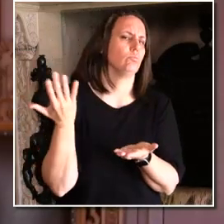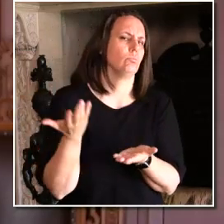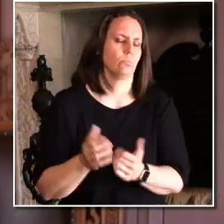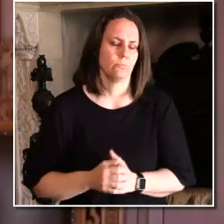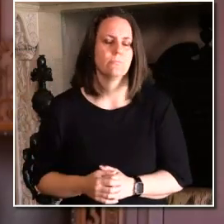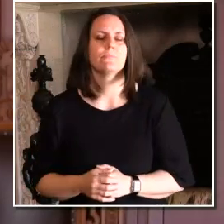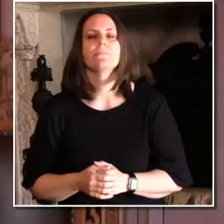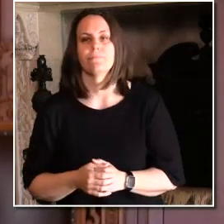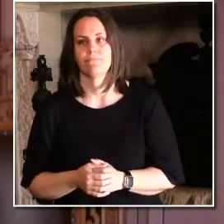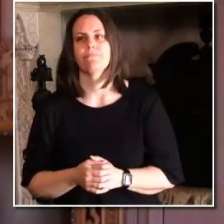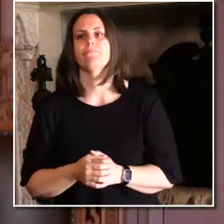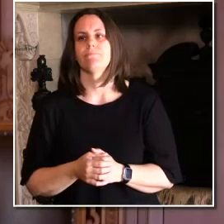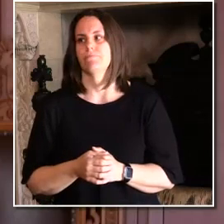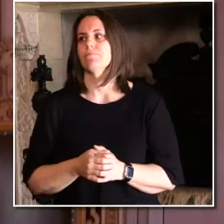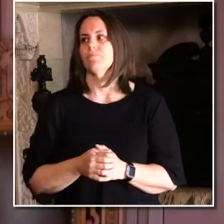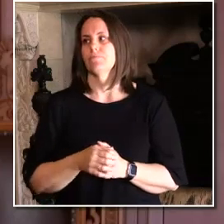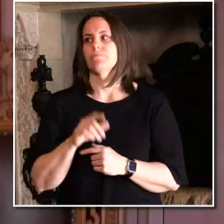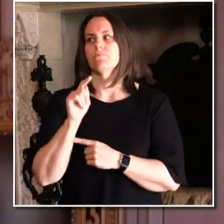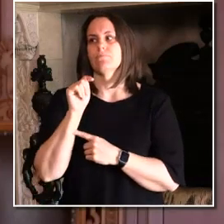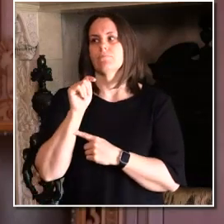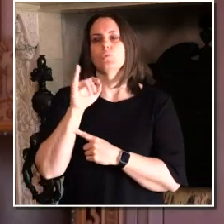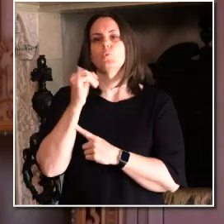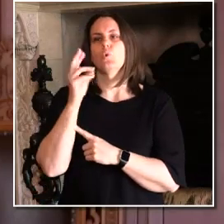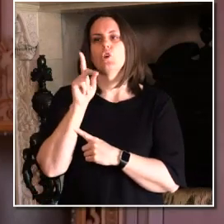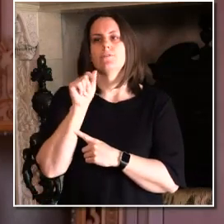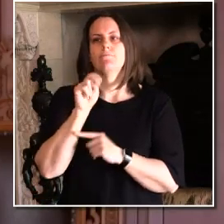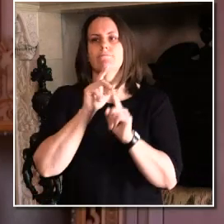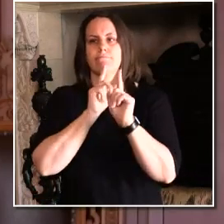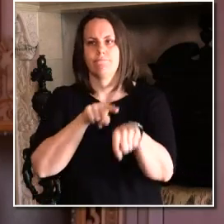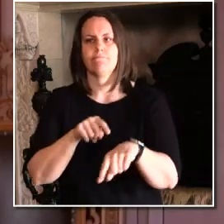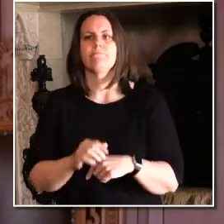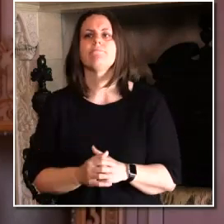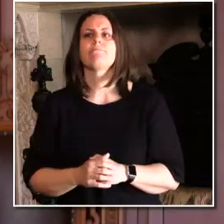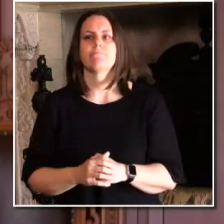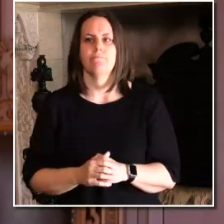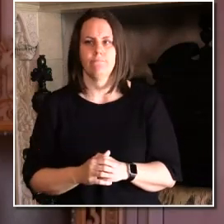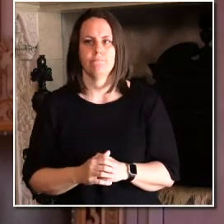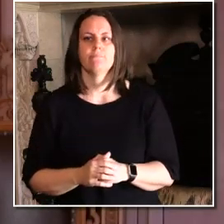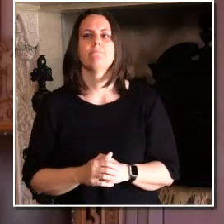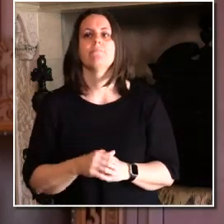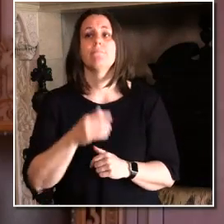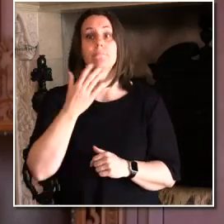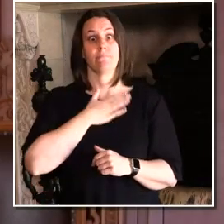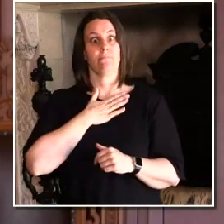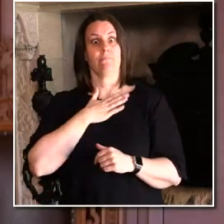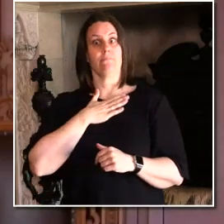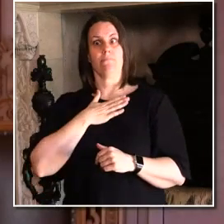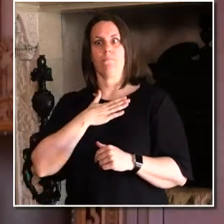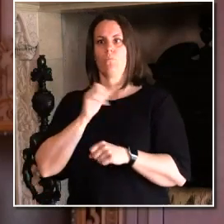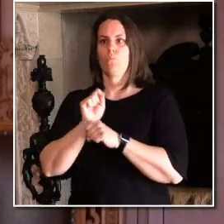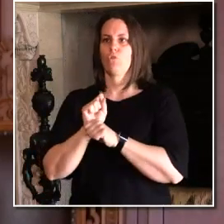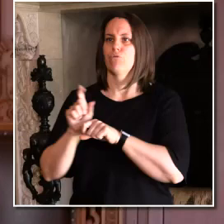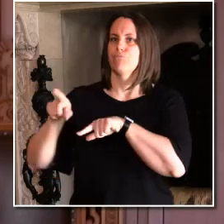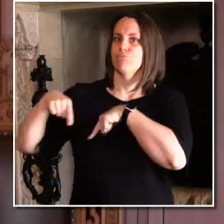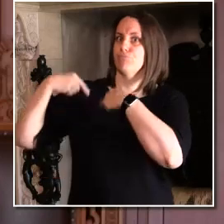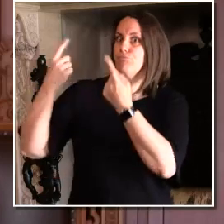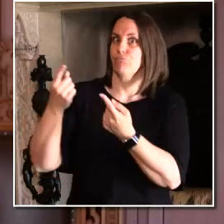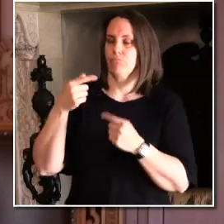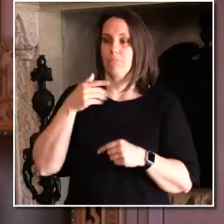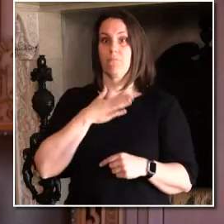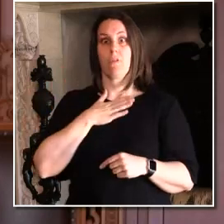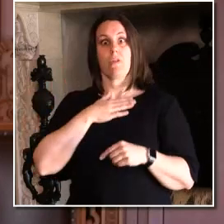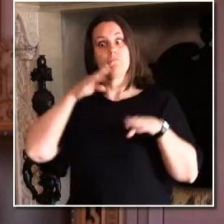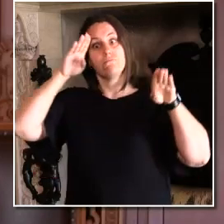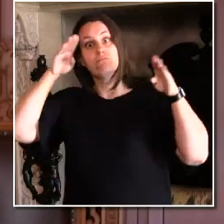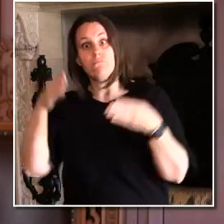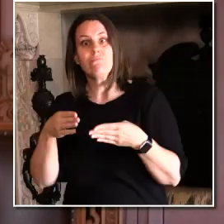COVID-19 outbreak started, have been routinely conducted by epidemiologists or disease detectives here at the Department of Health Services. And